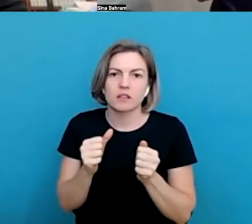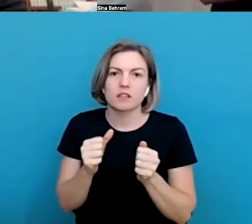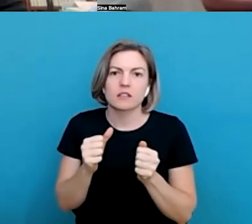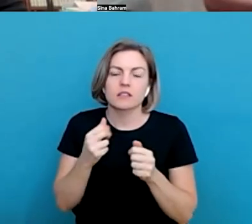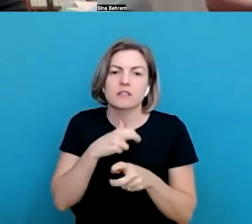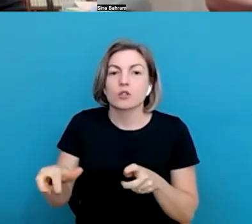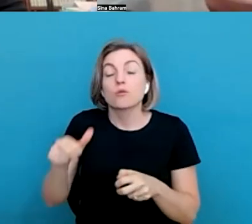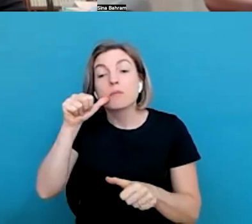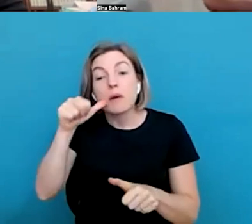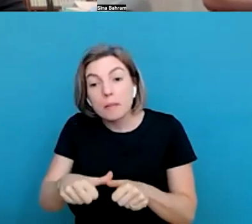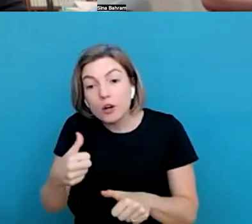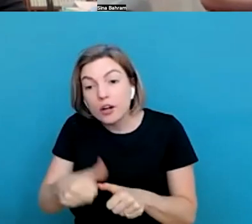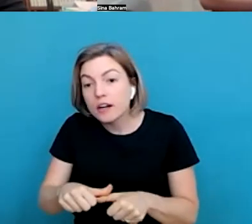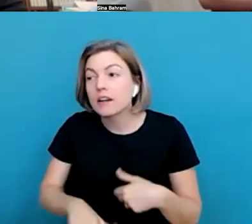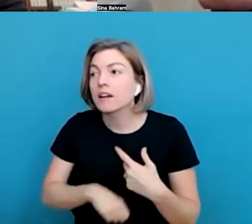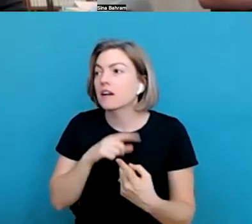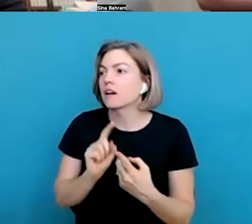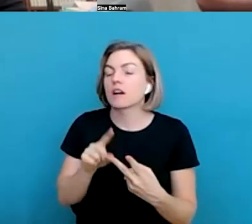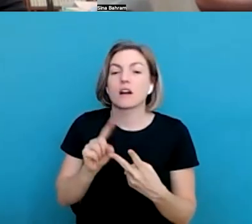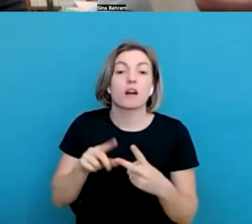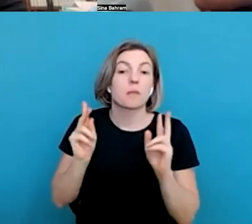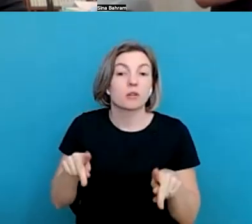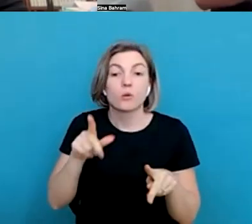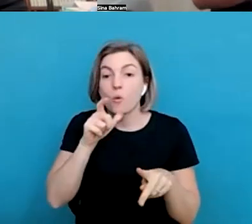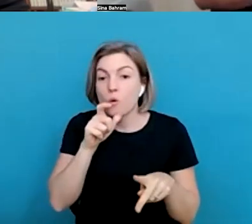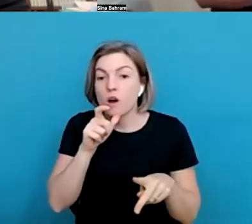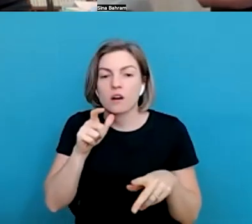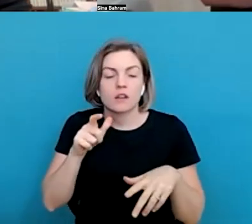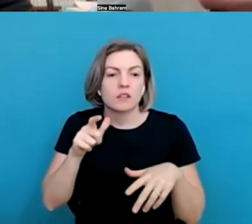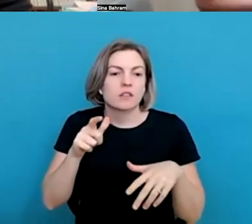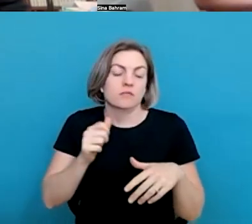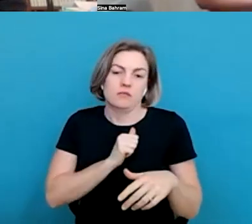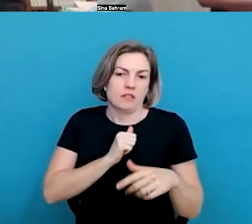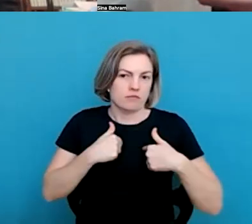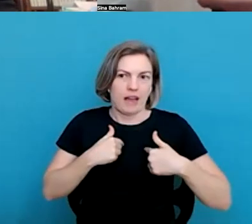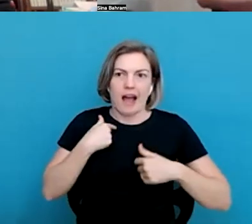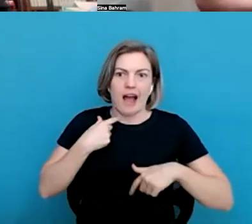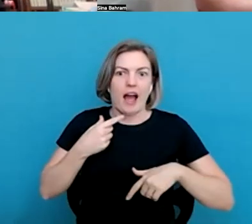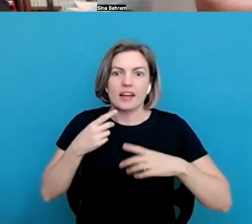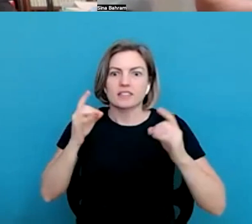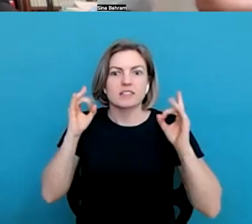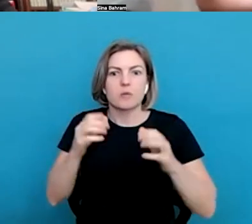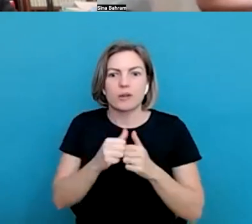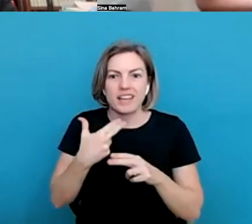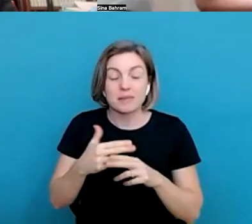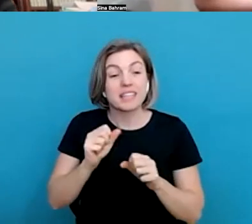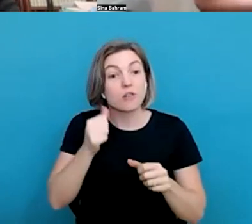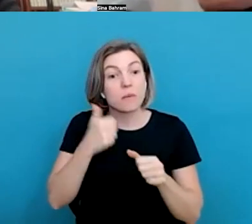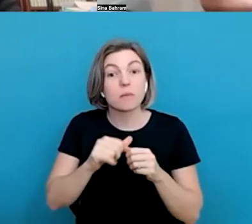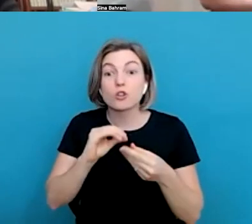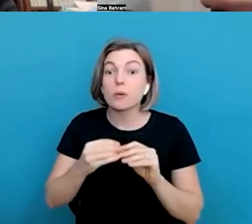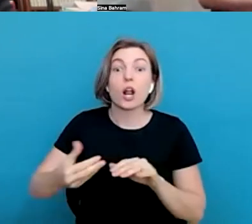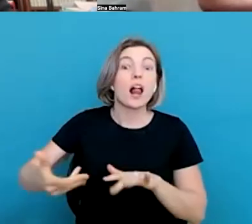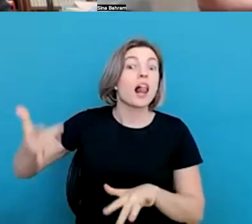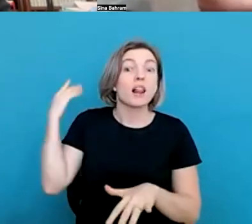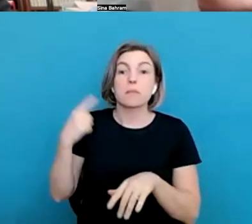difficulty remembering, with anybody who is just, you know, I myself, for example, am terrible with names. I can remember numbers from 20 years ago. Ask